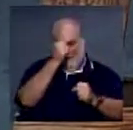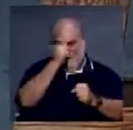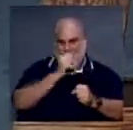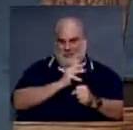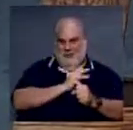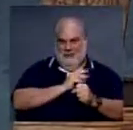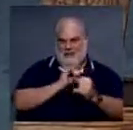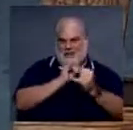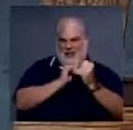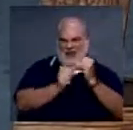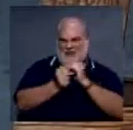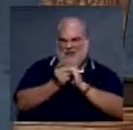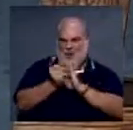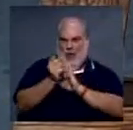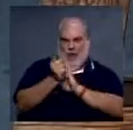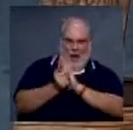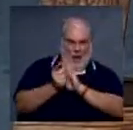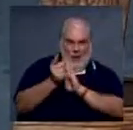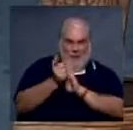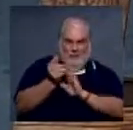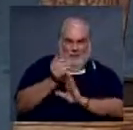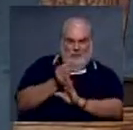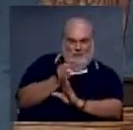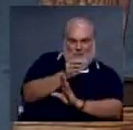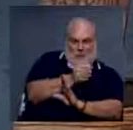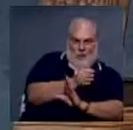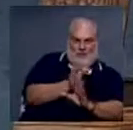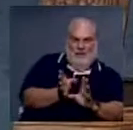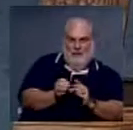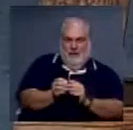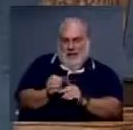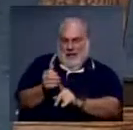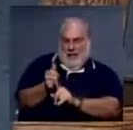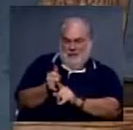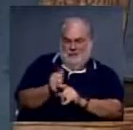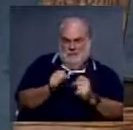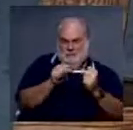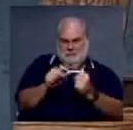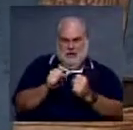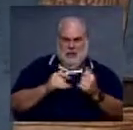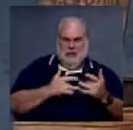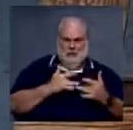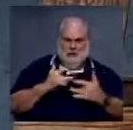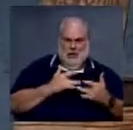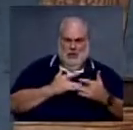last few hours before that meeting started, telling me his concern was noise.